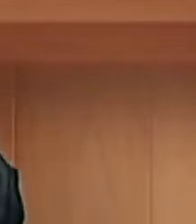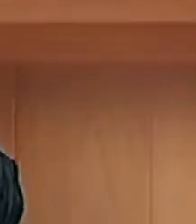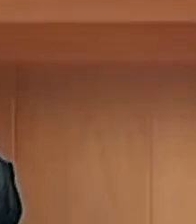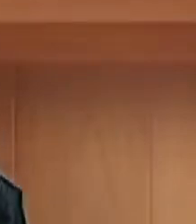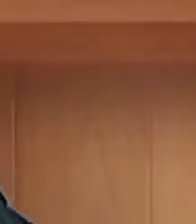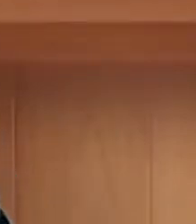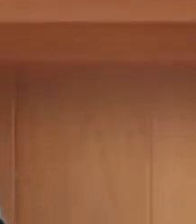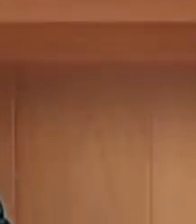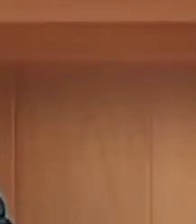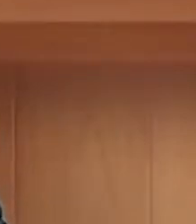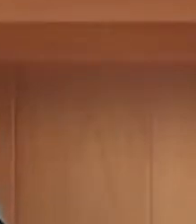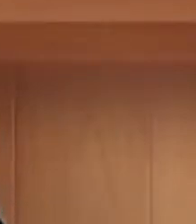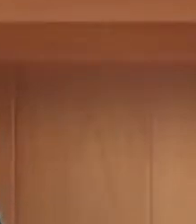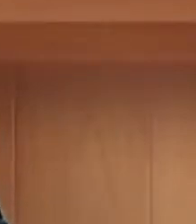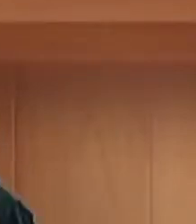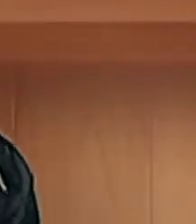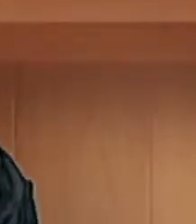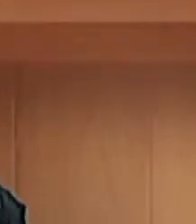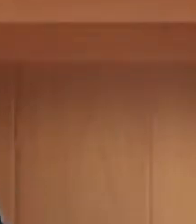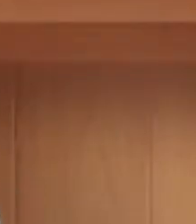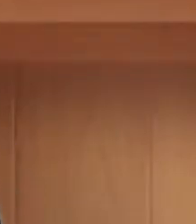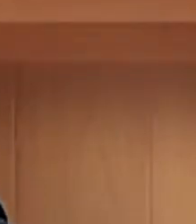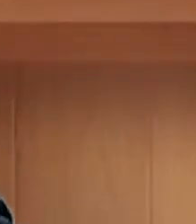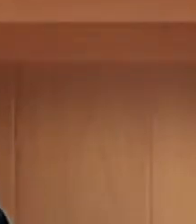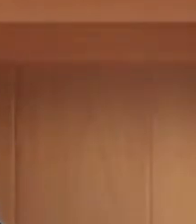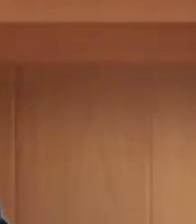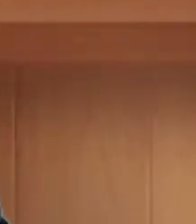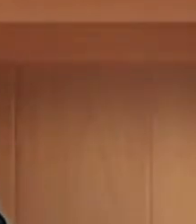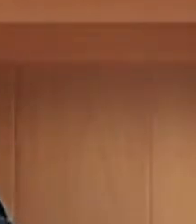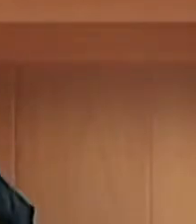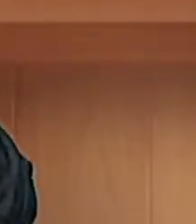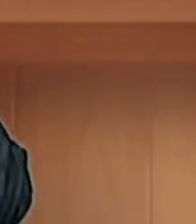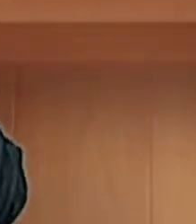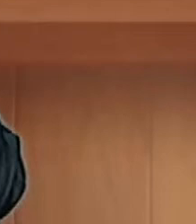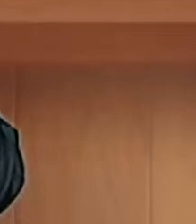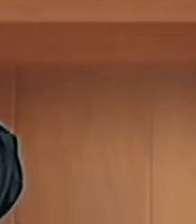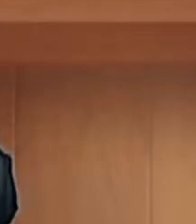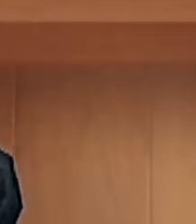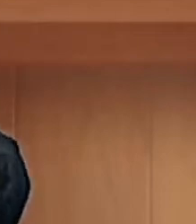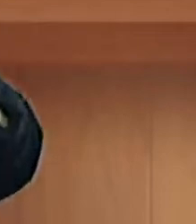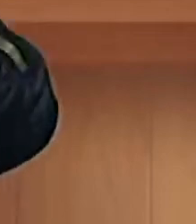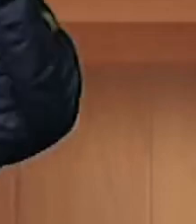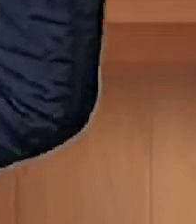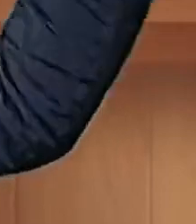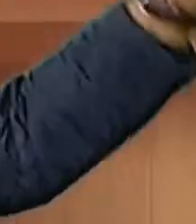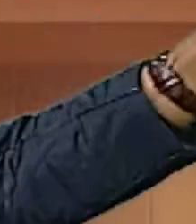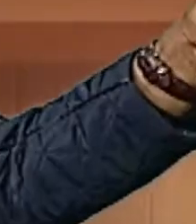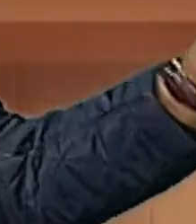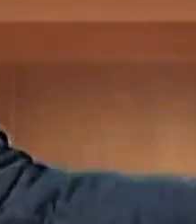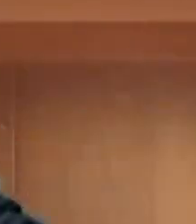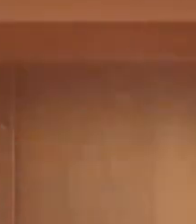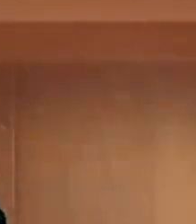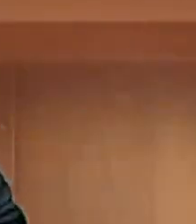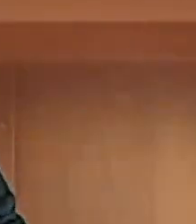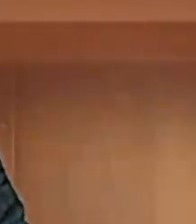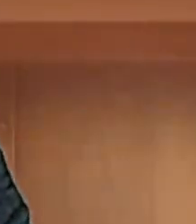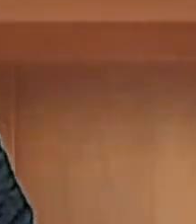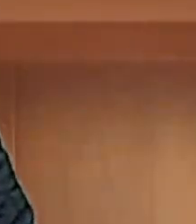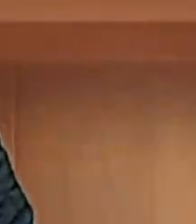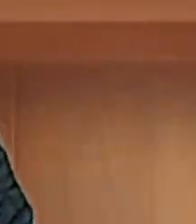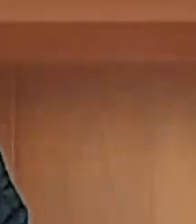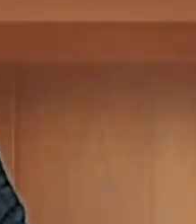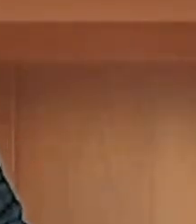shaman, telling the San that, okay, now the games are found on this